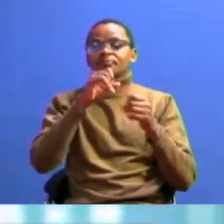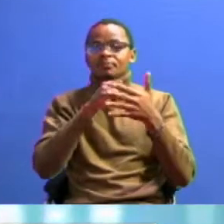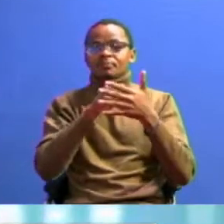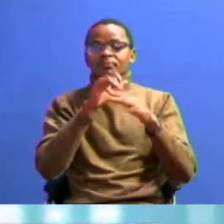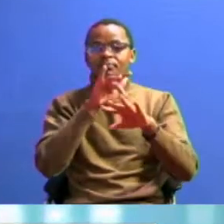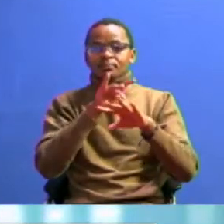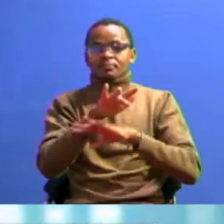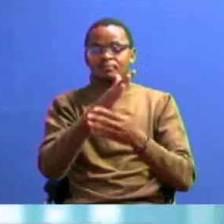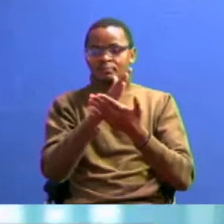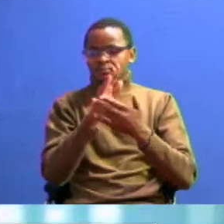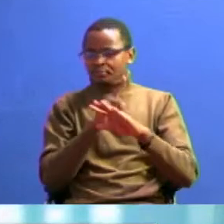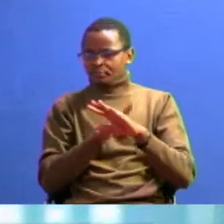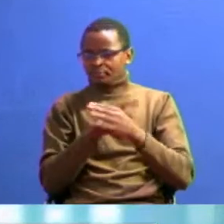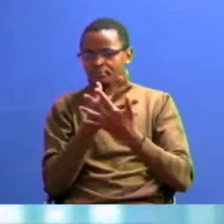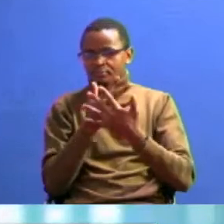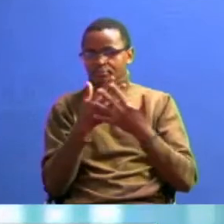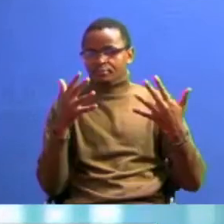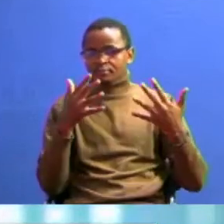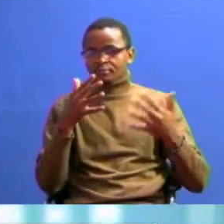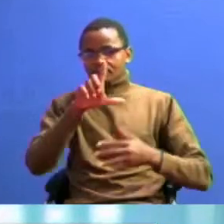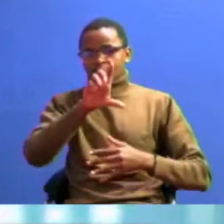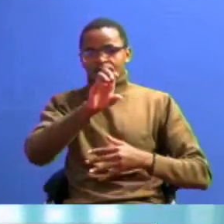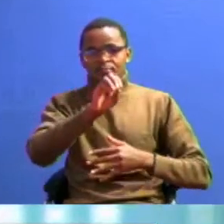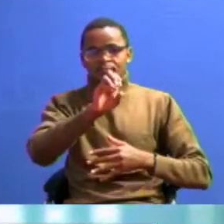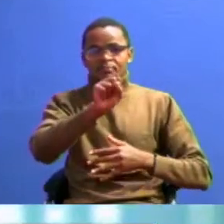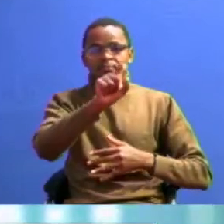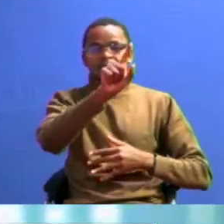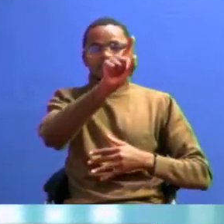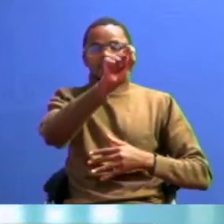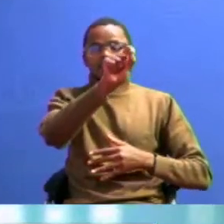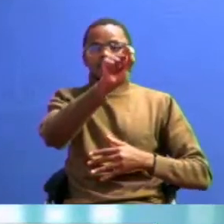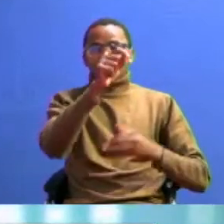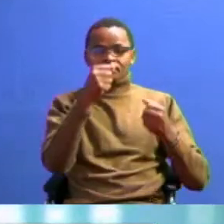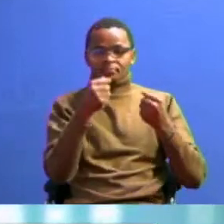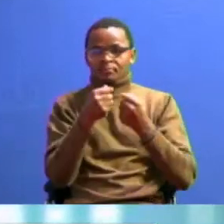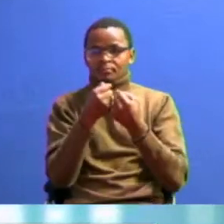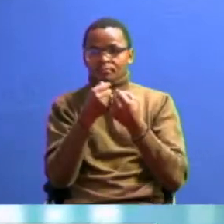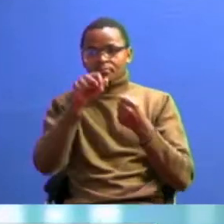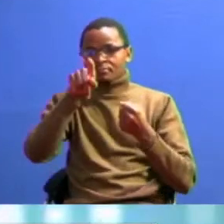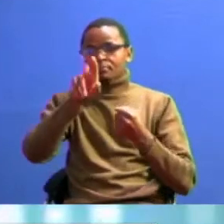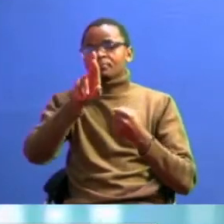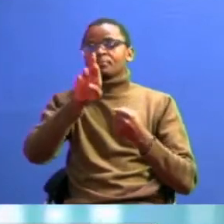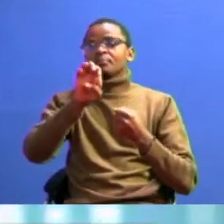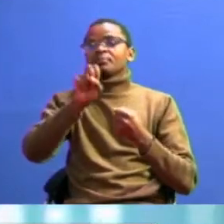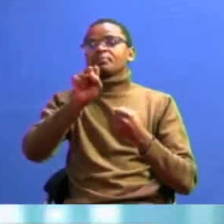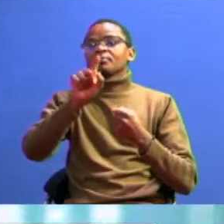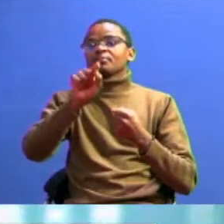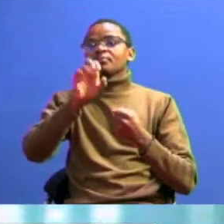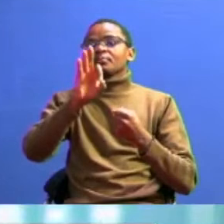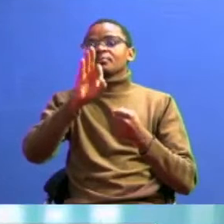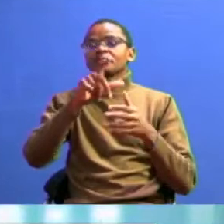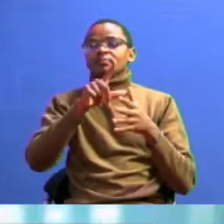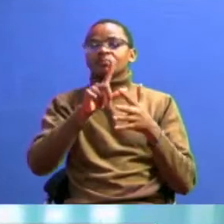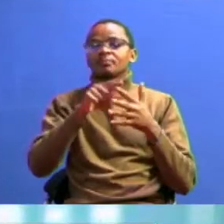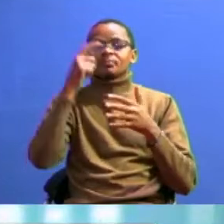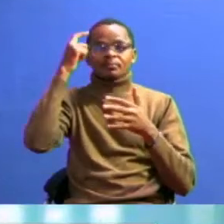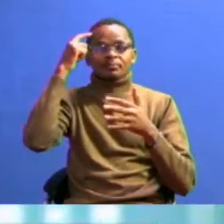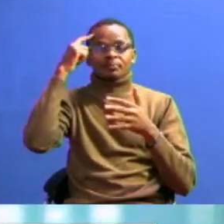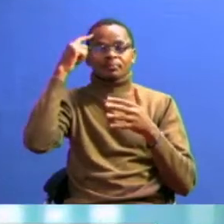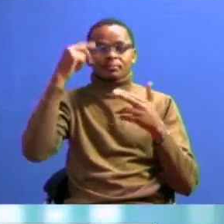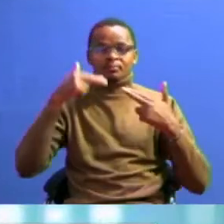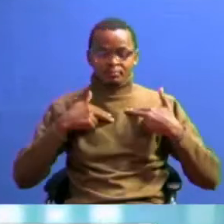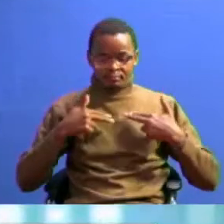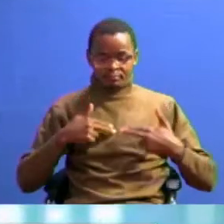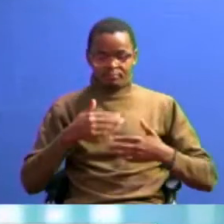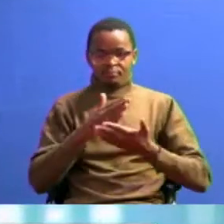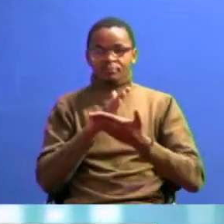impact. Sometimes things like loss and grief could actually cause a precipitation of a mental illness to someone